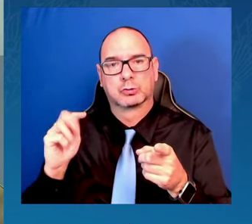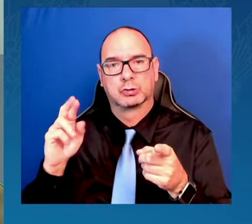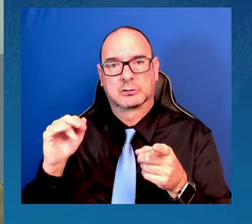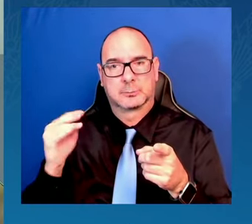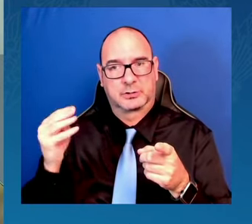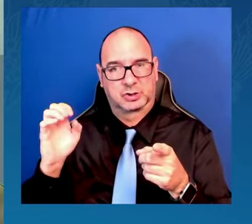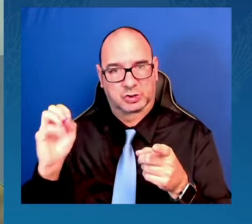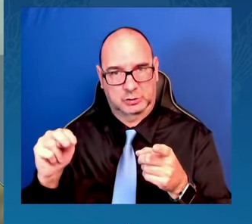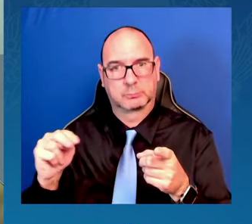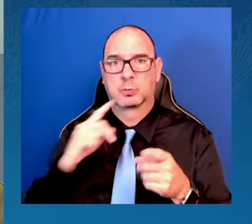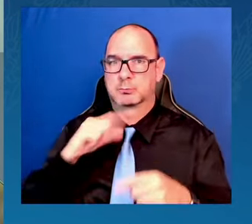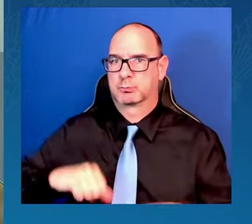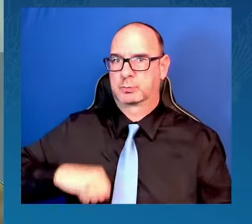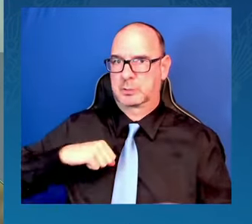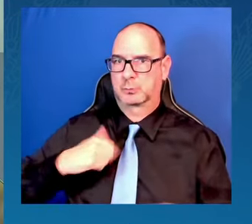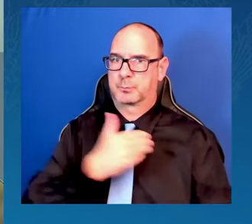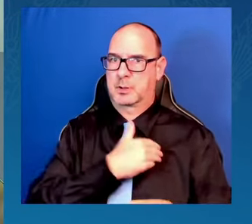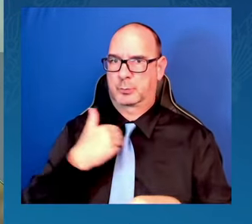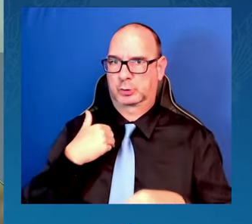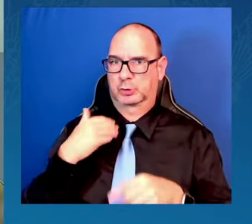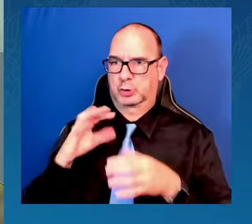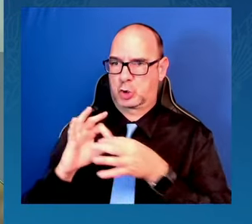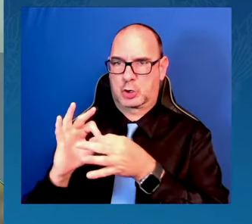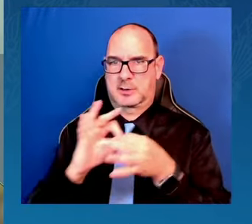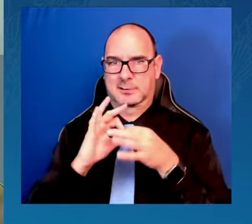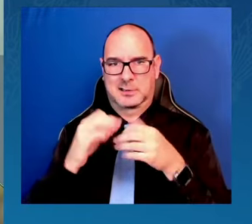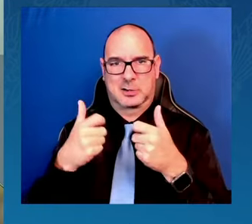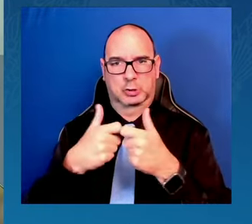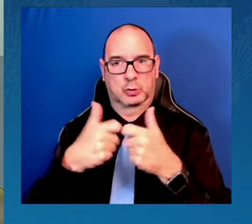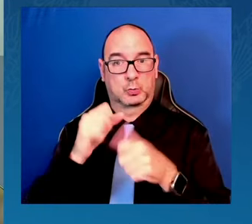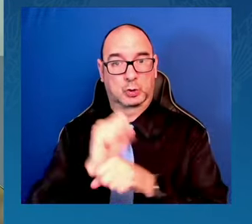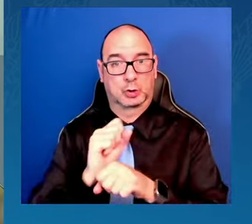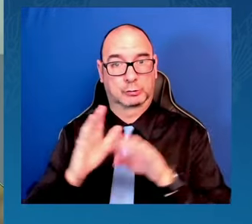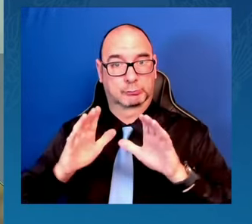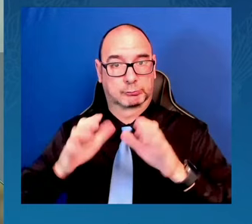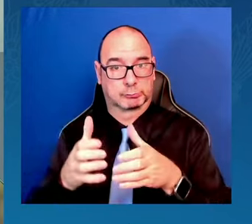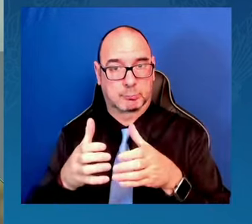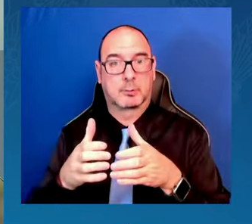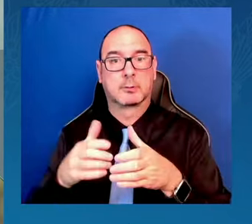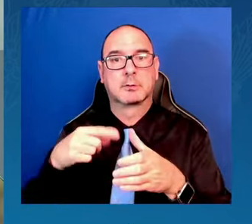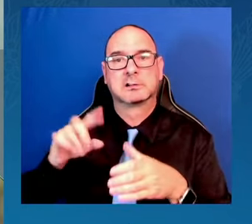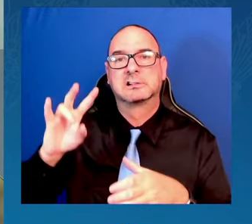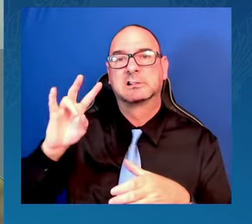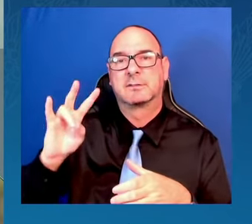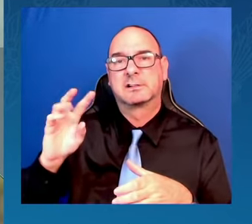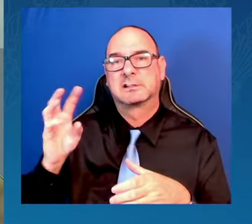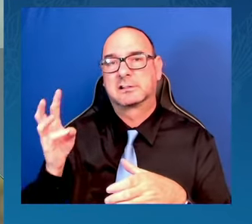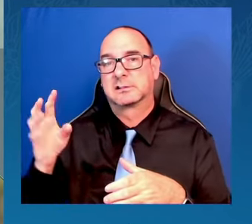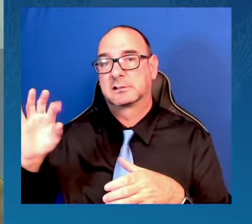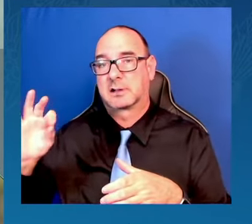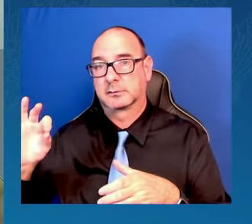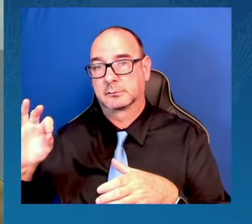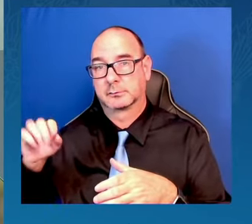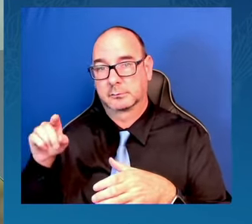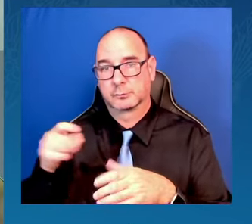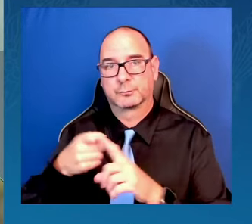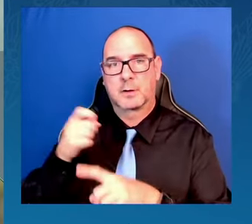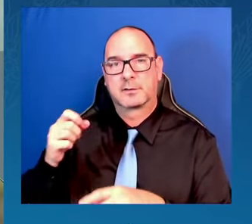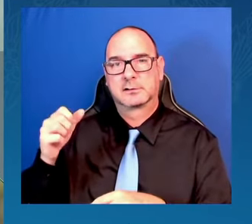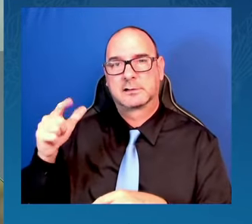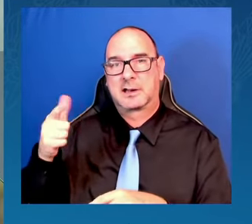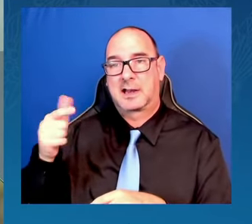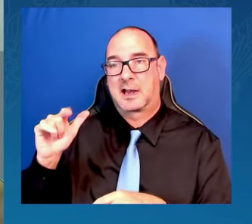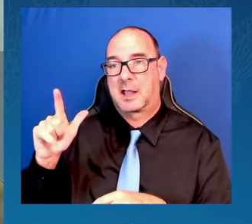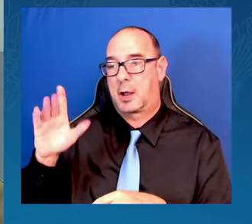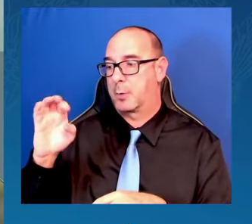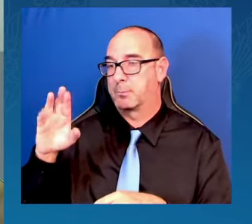Workers, Workers Local 769, based out of Gilbert, Arizona. I have been a member of the IBW for